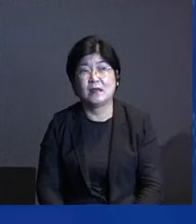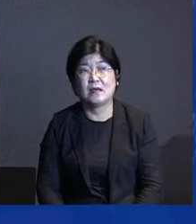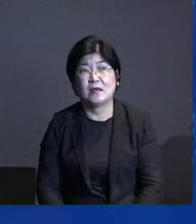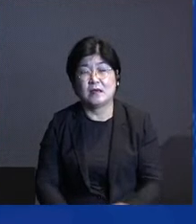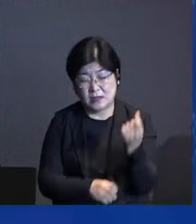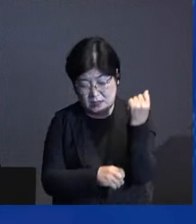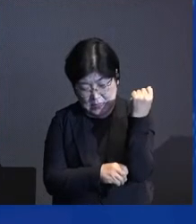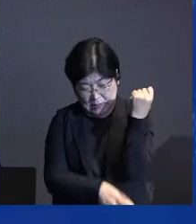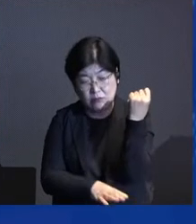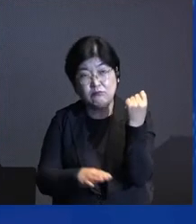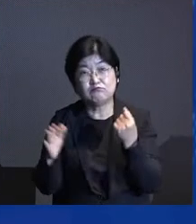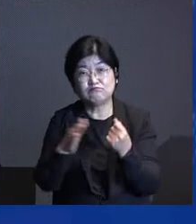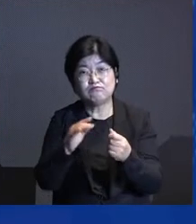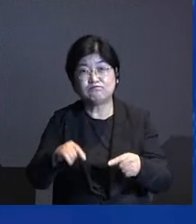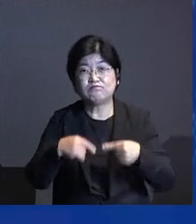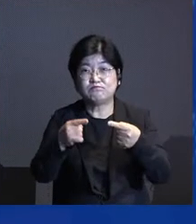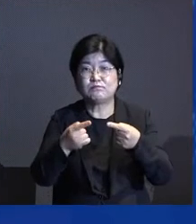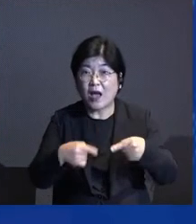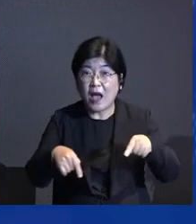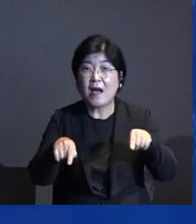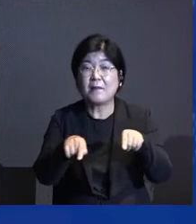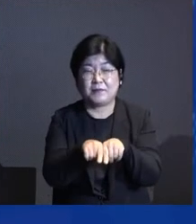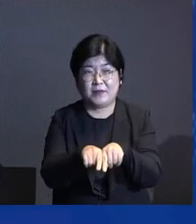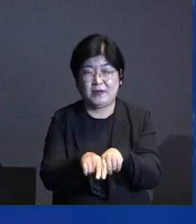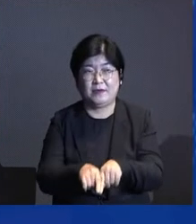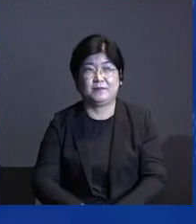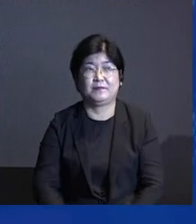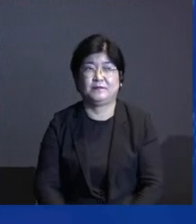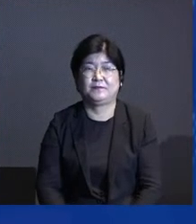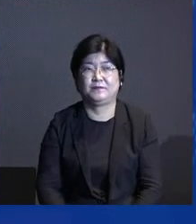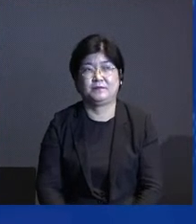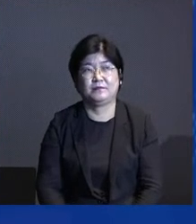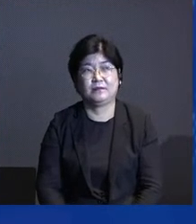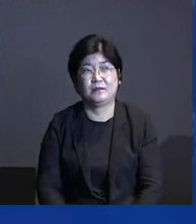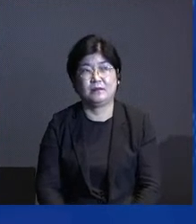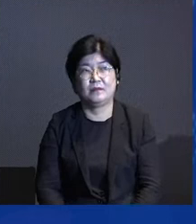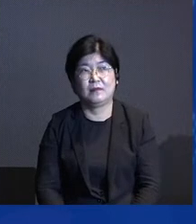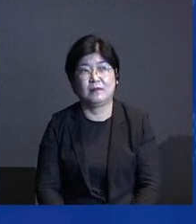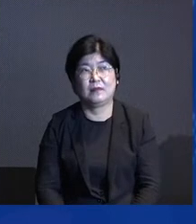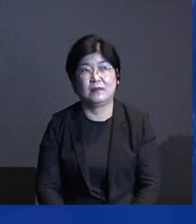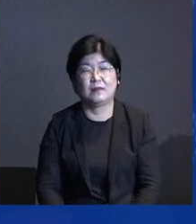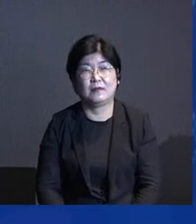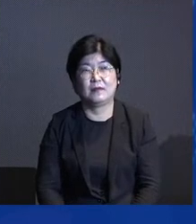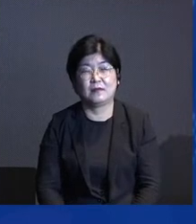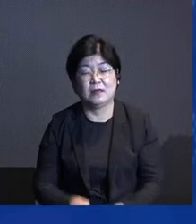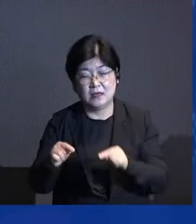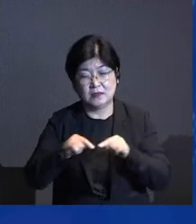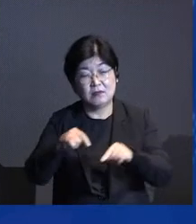It is important because many times we have policies and